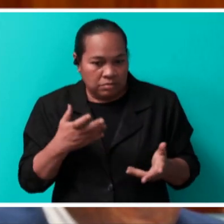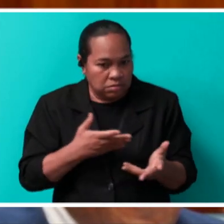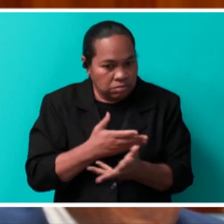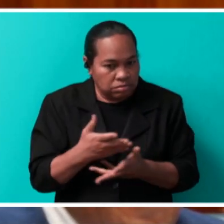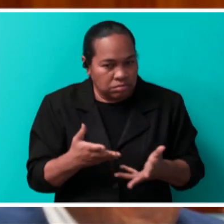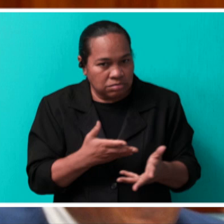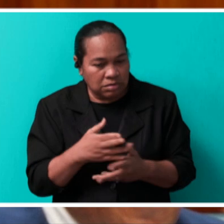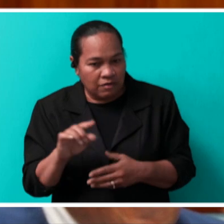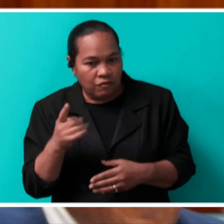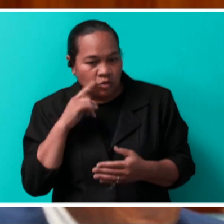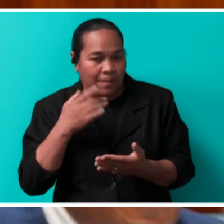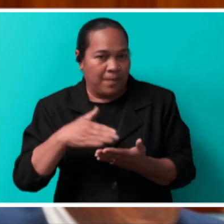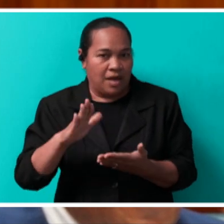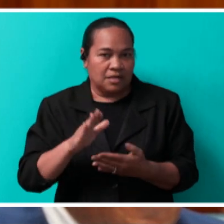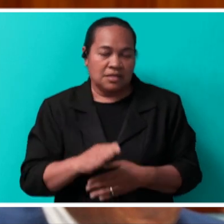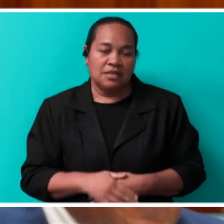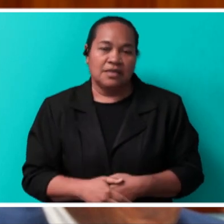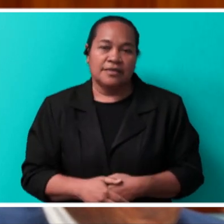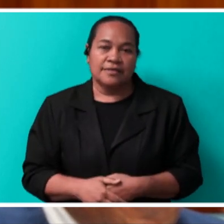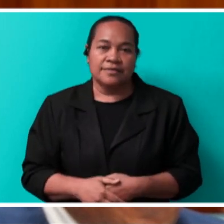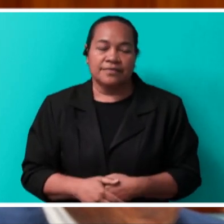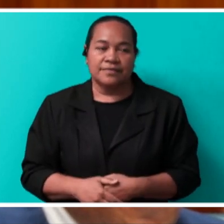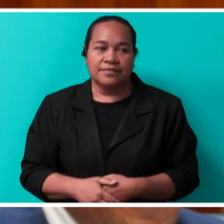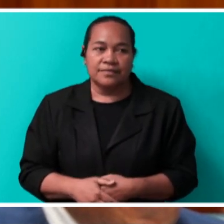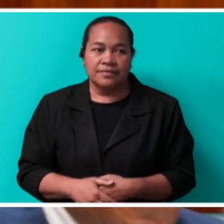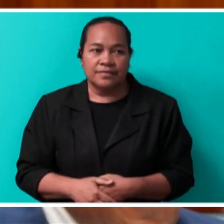been passed. Mr. Speaker, sir,